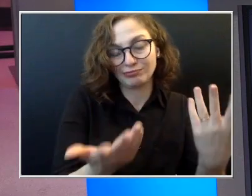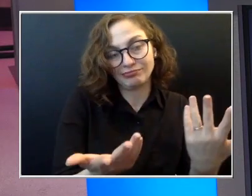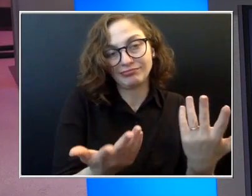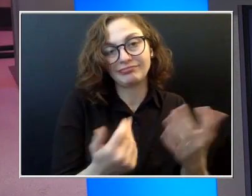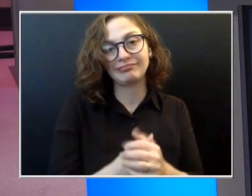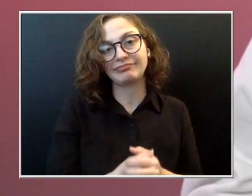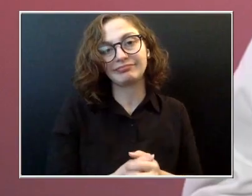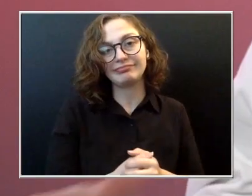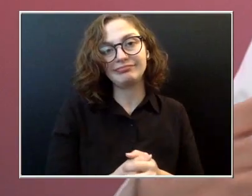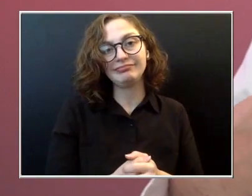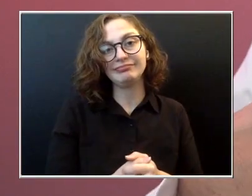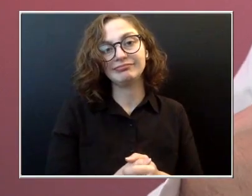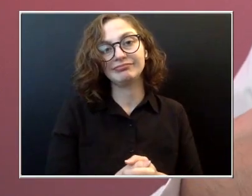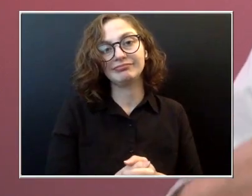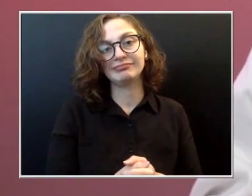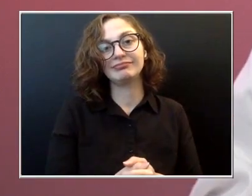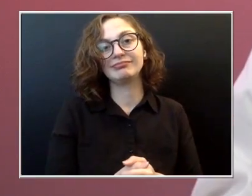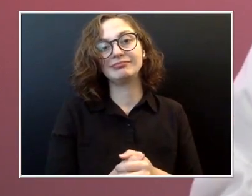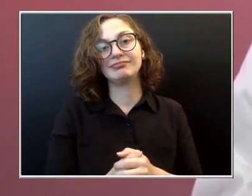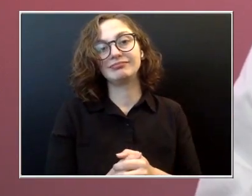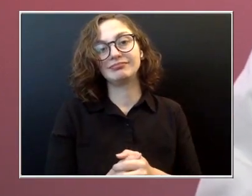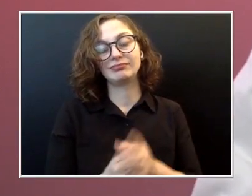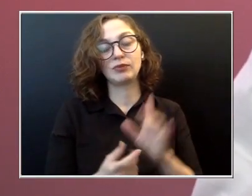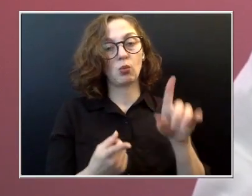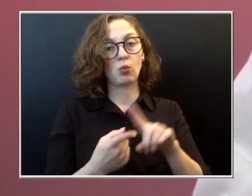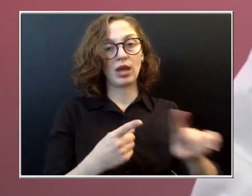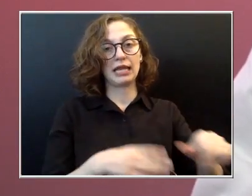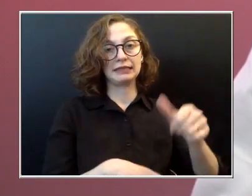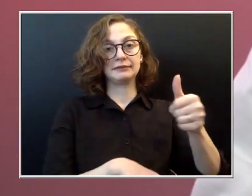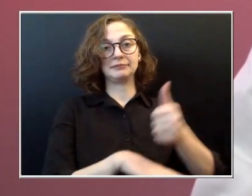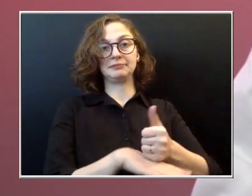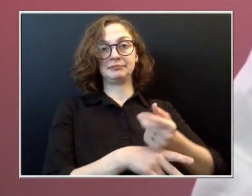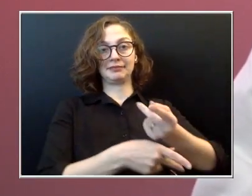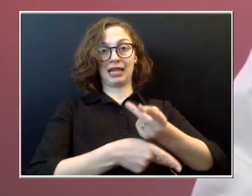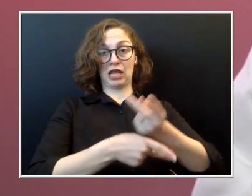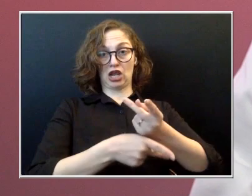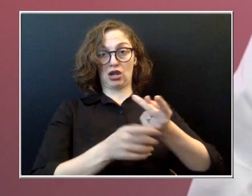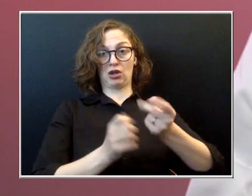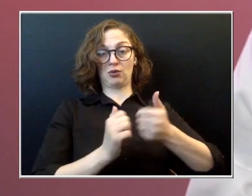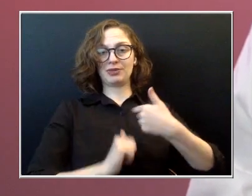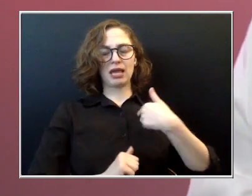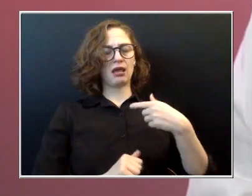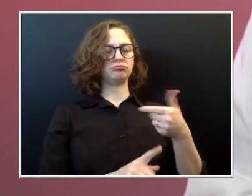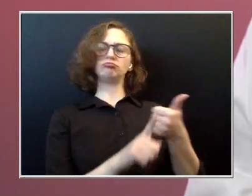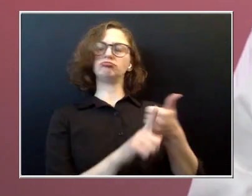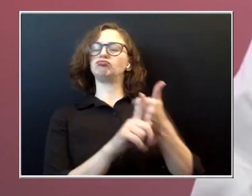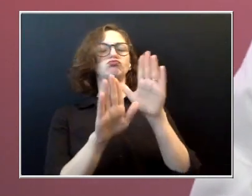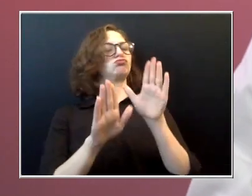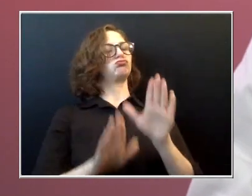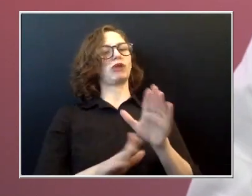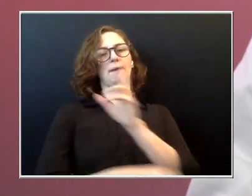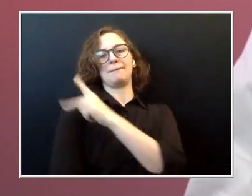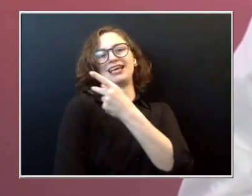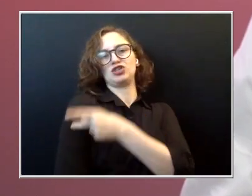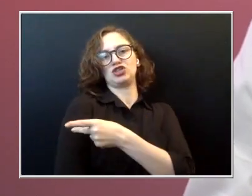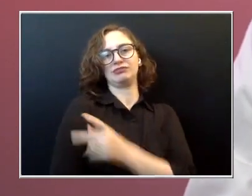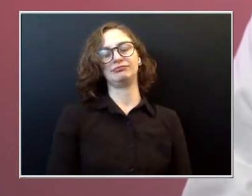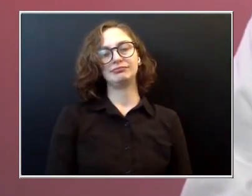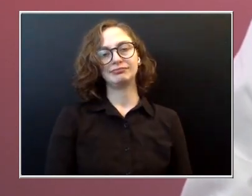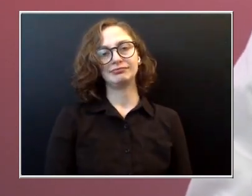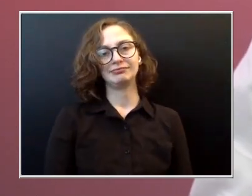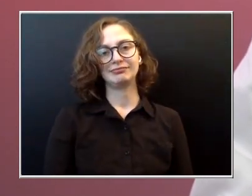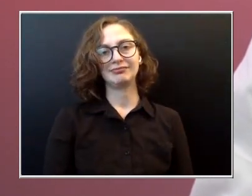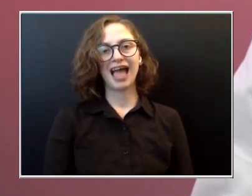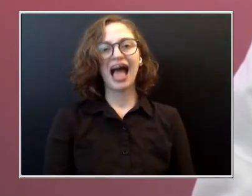Once he established his care with me, Rick was an excellent patient. I don't know the previous part. It didn't